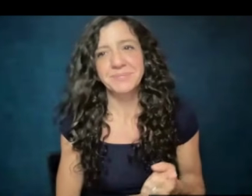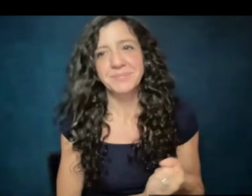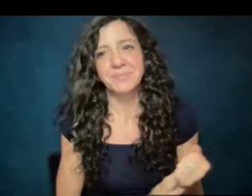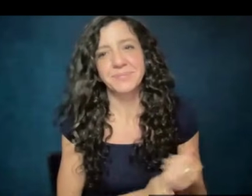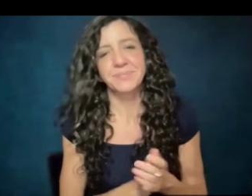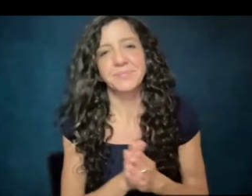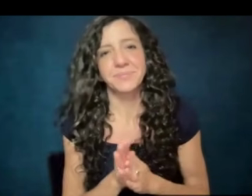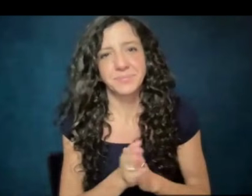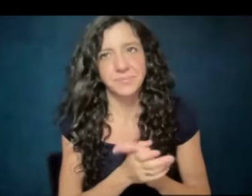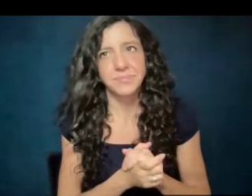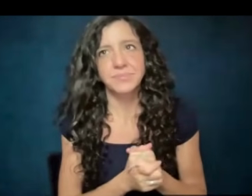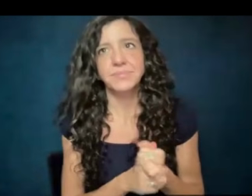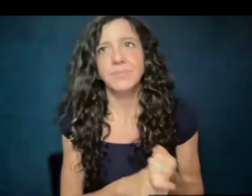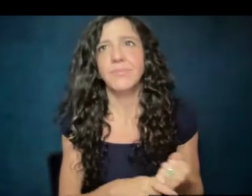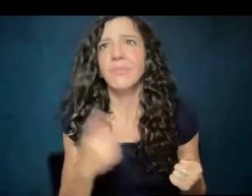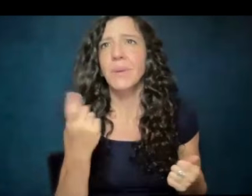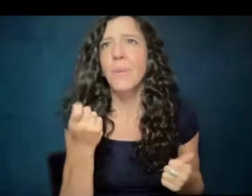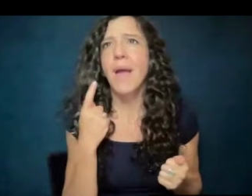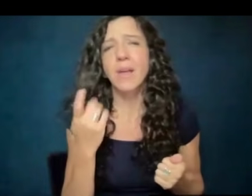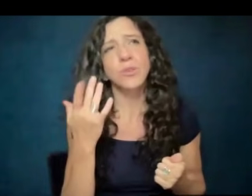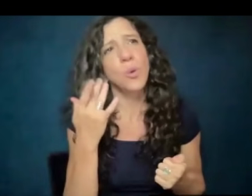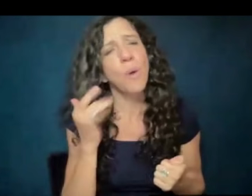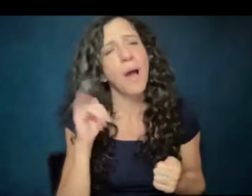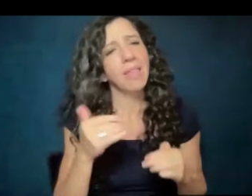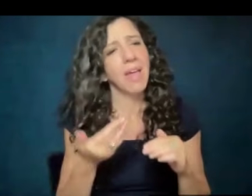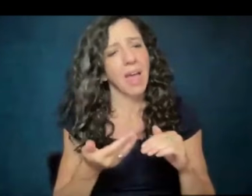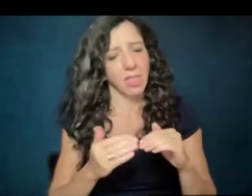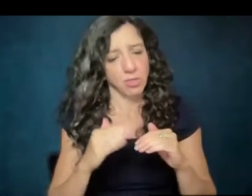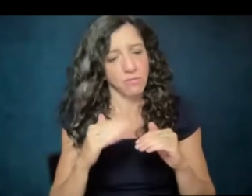Why did the threshold decrease this year?